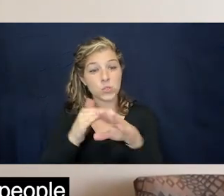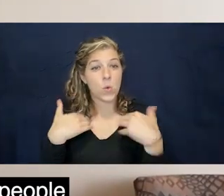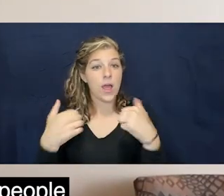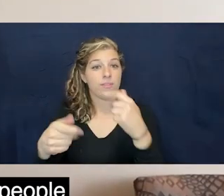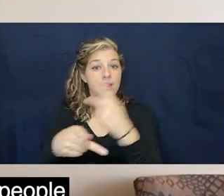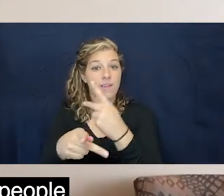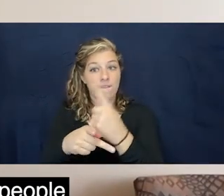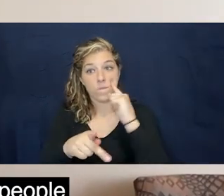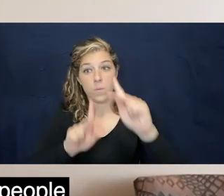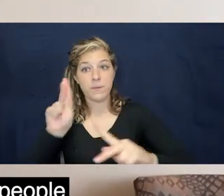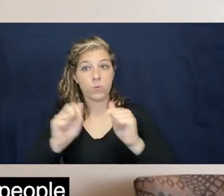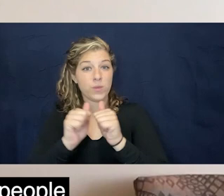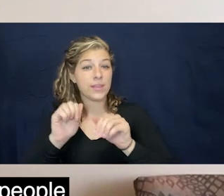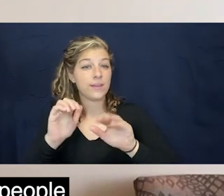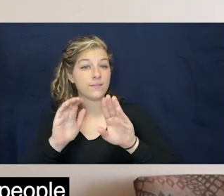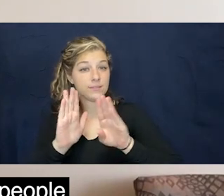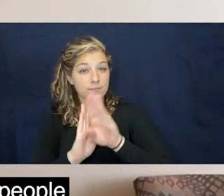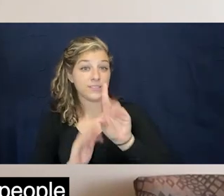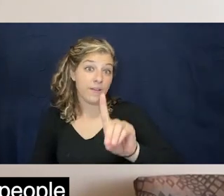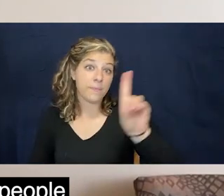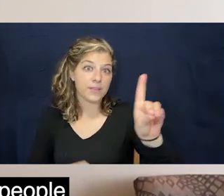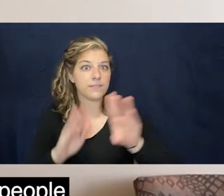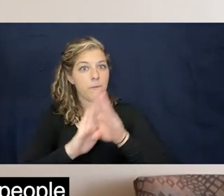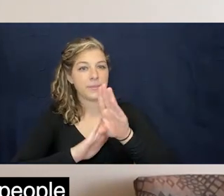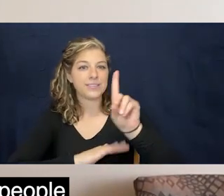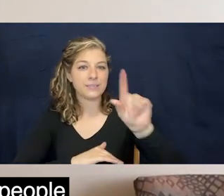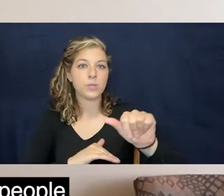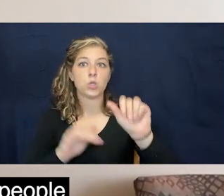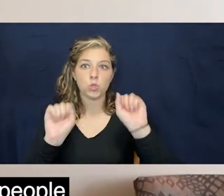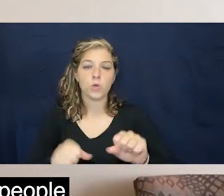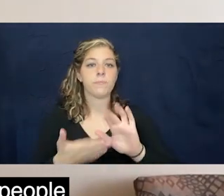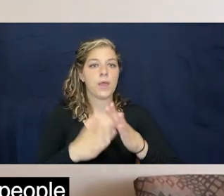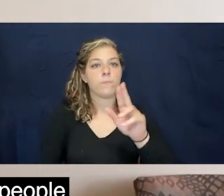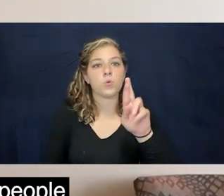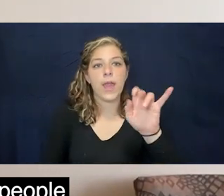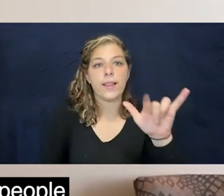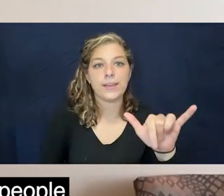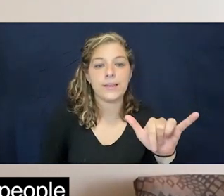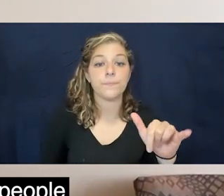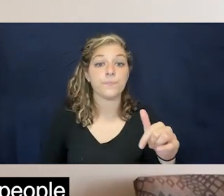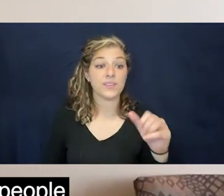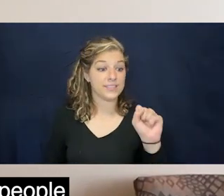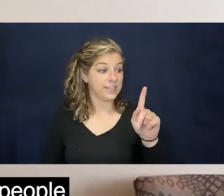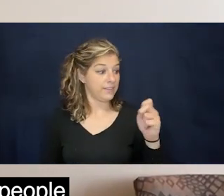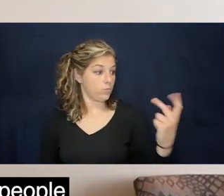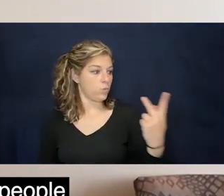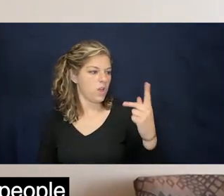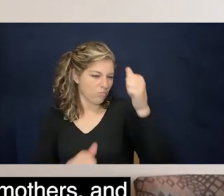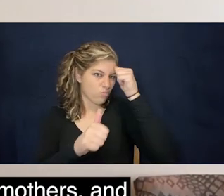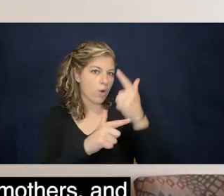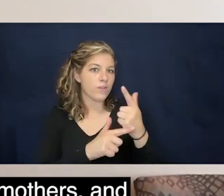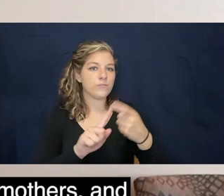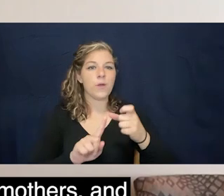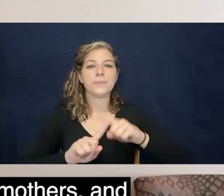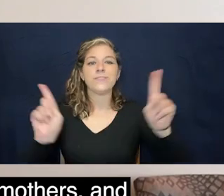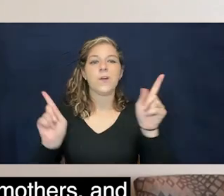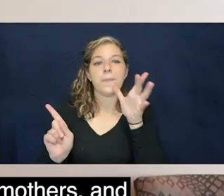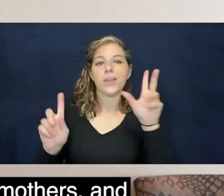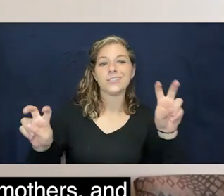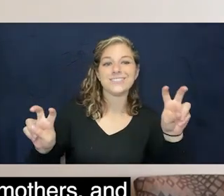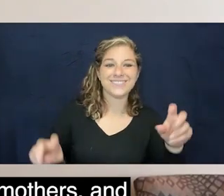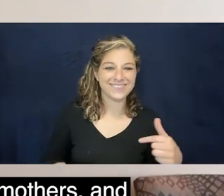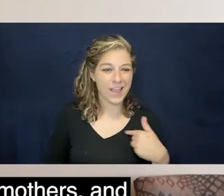change in the way we saw how access to healthcare for people with developmental disabilities could become a reality. Steve and I